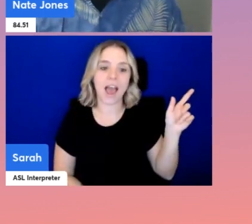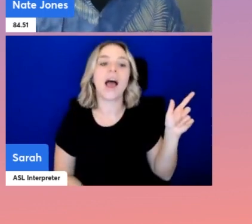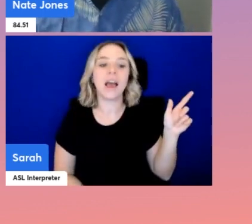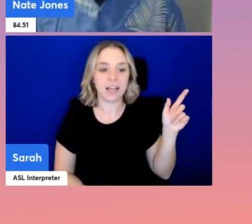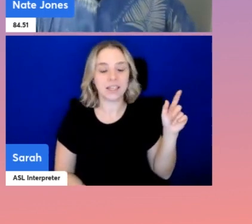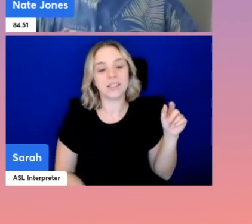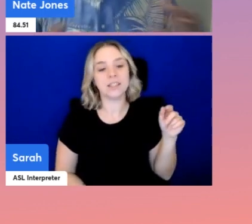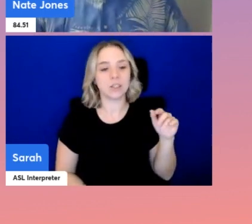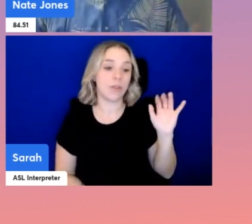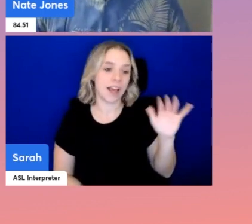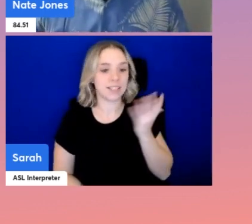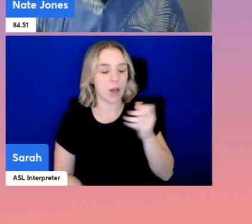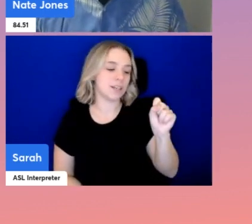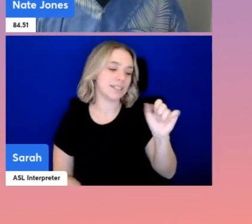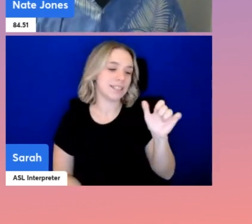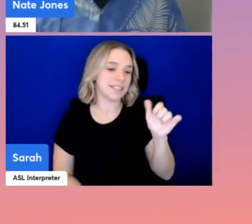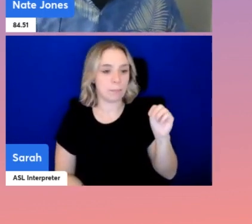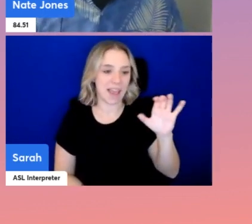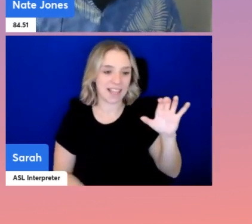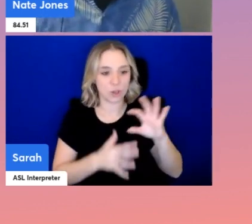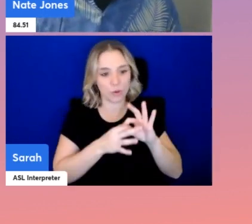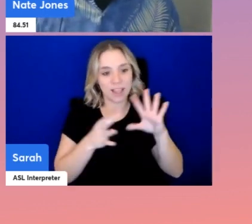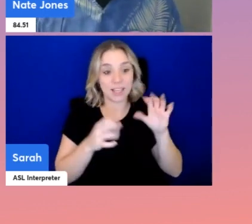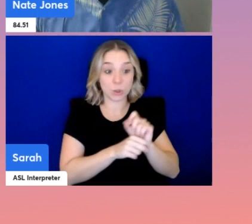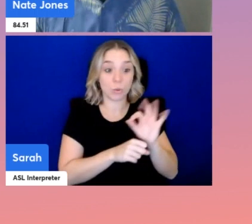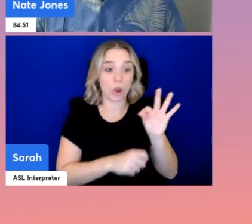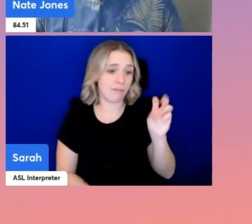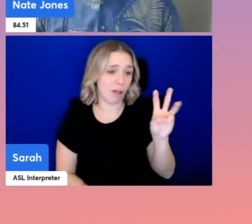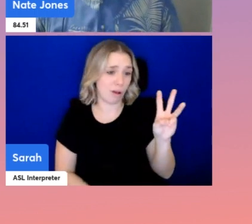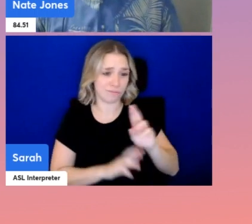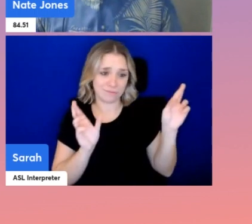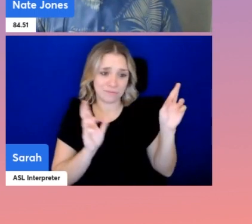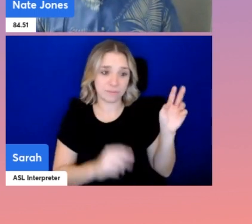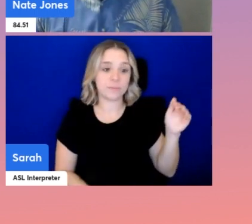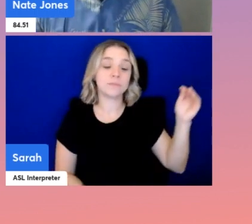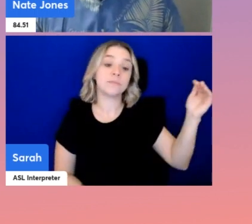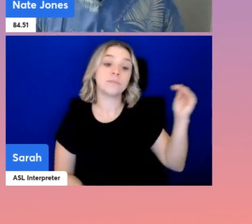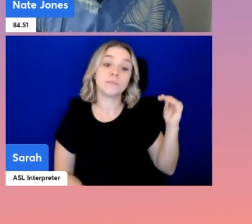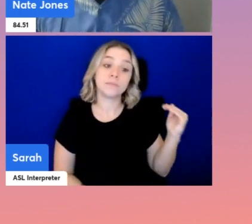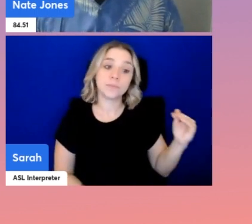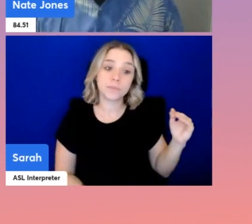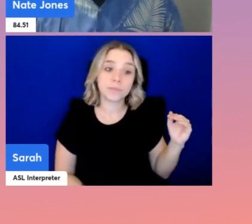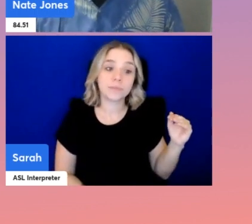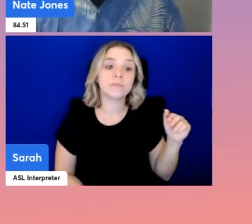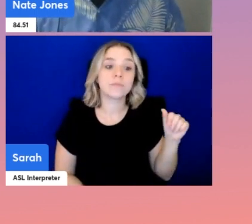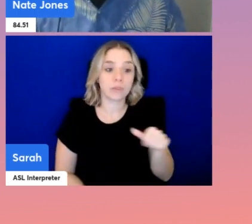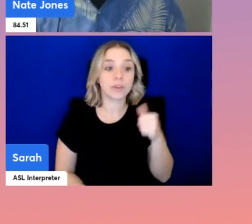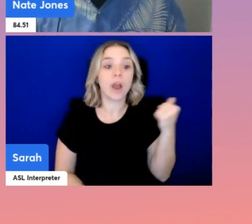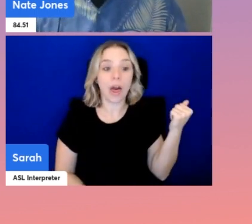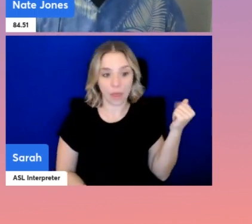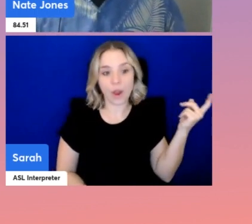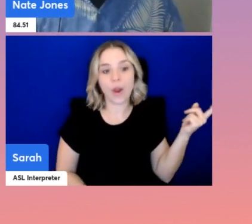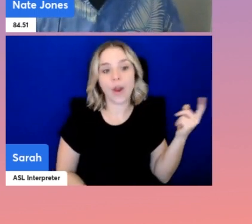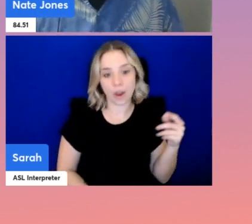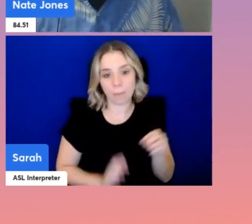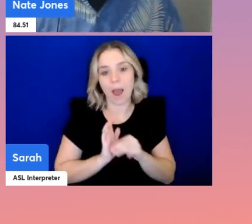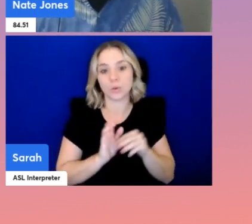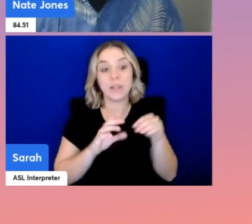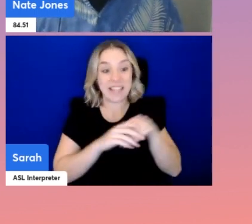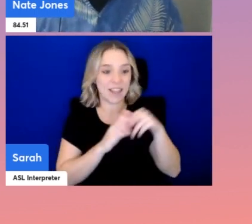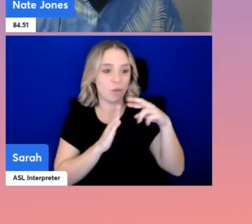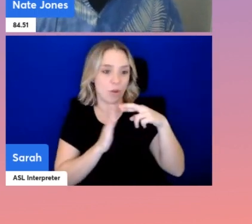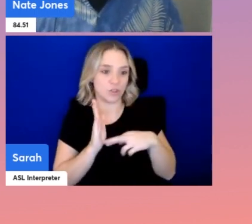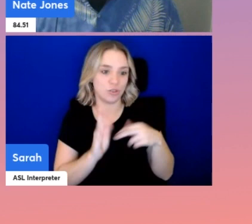release workflow. So it's all there for you to get started. The other side of this is the module in the registry itself. So here's